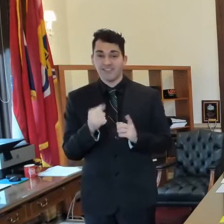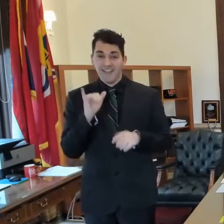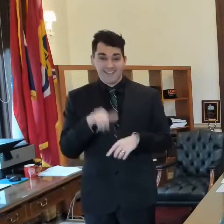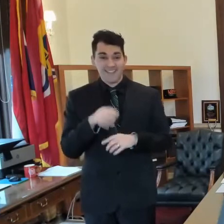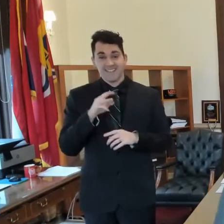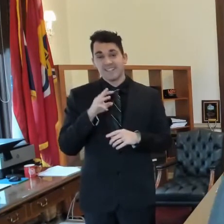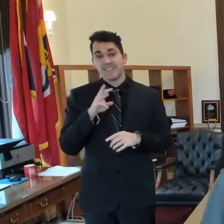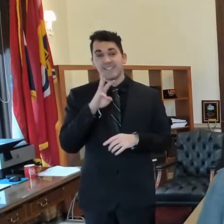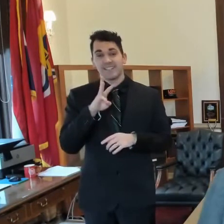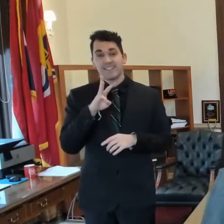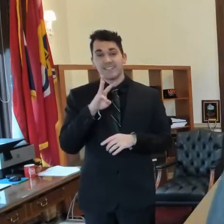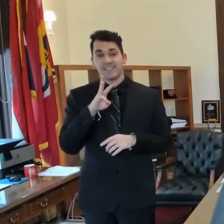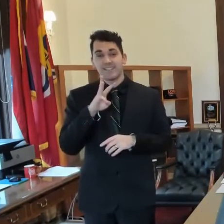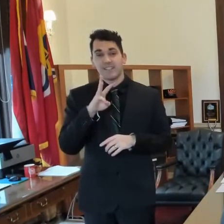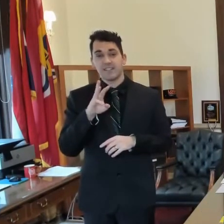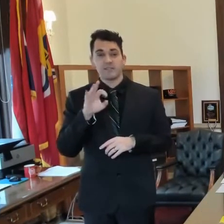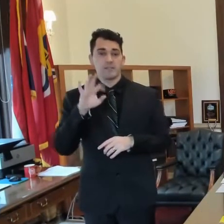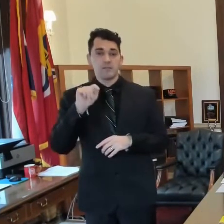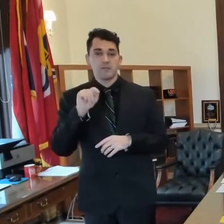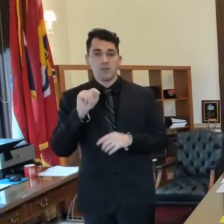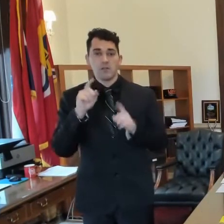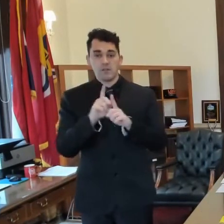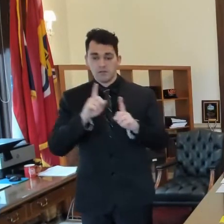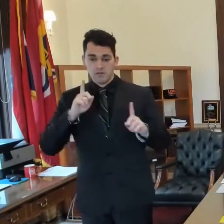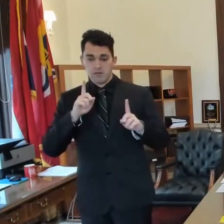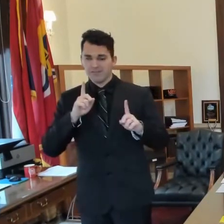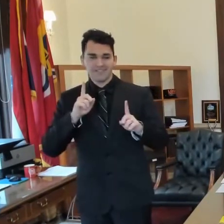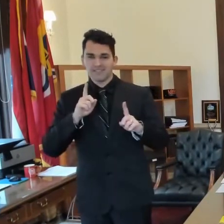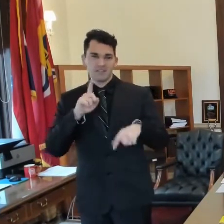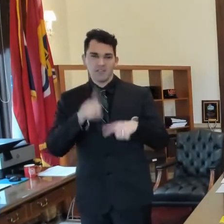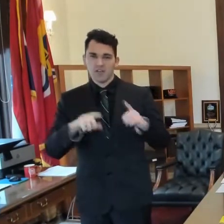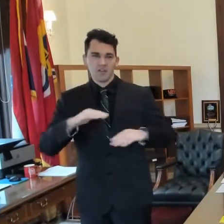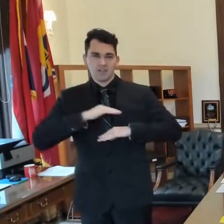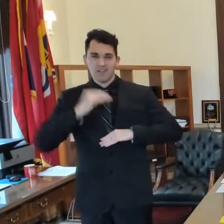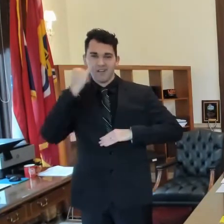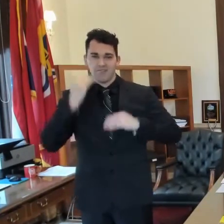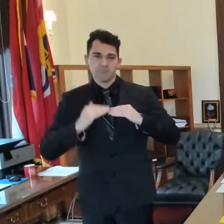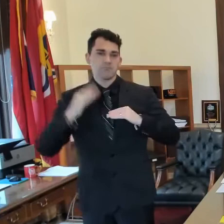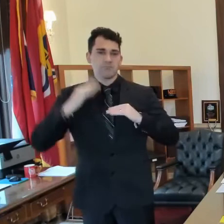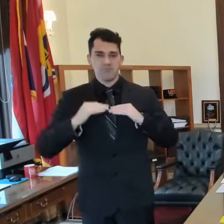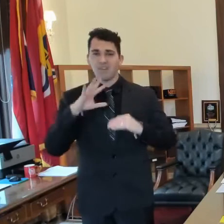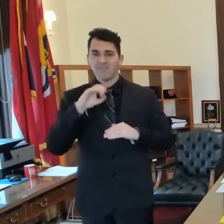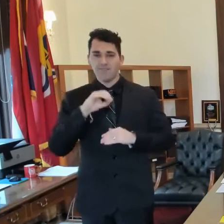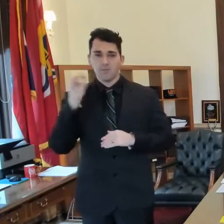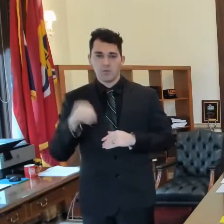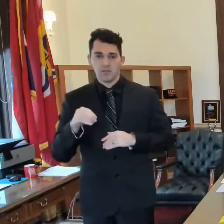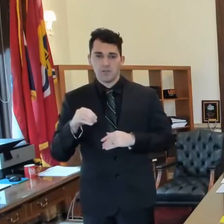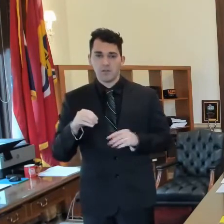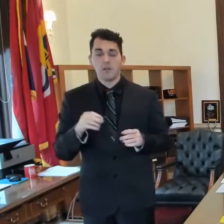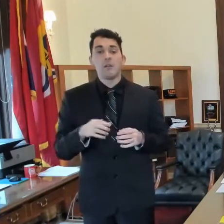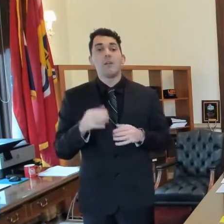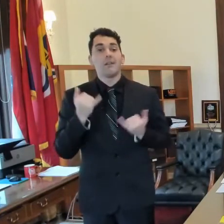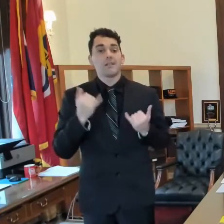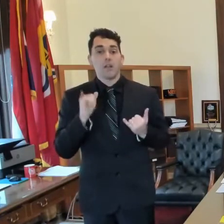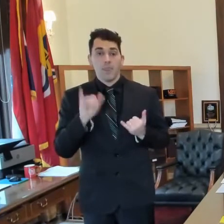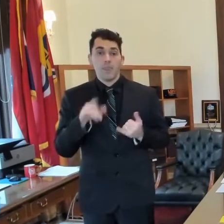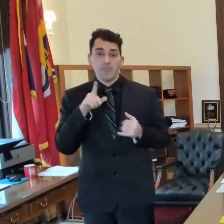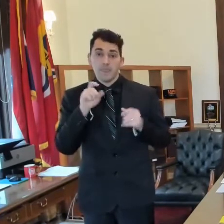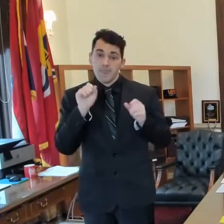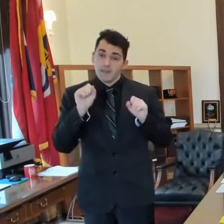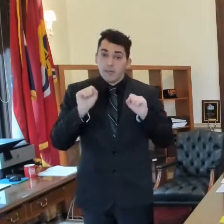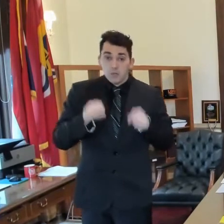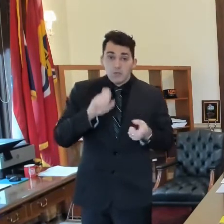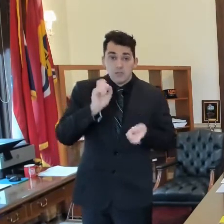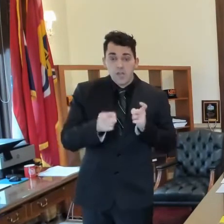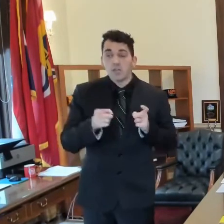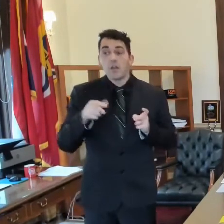distancing if you're over 50%. Now that may all change. This is changing pretty rapidly.